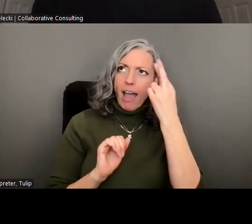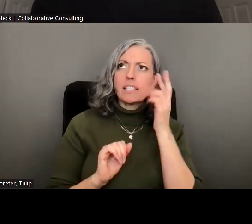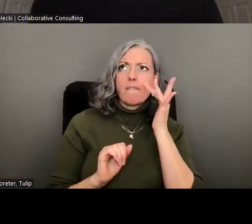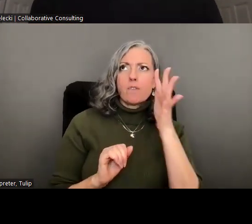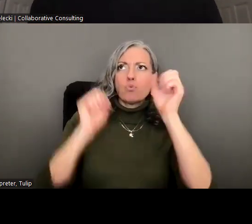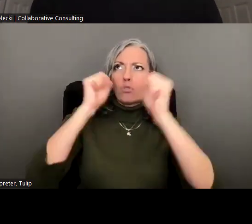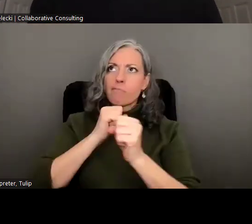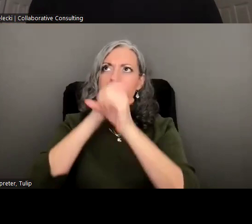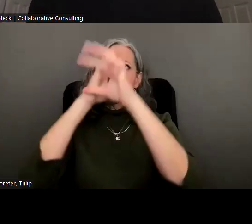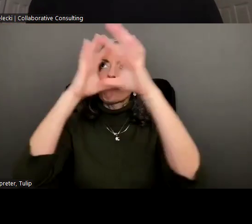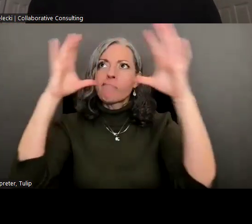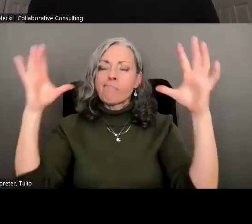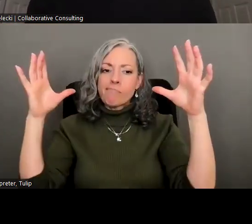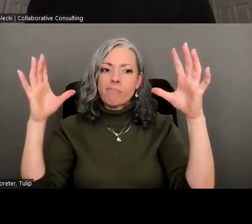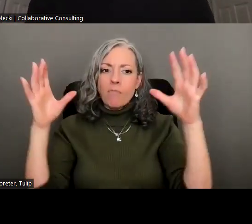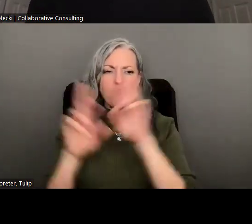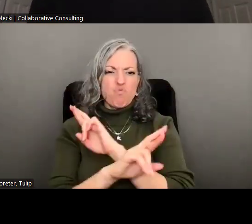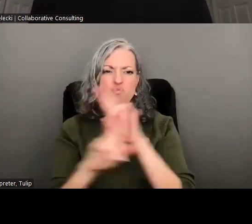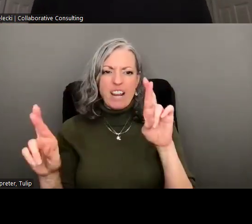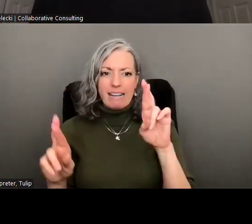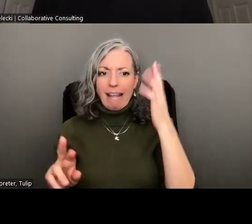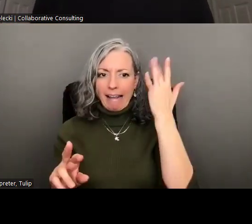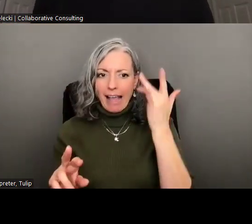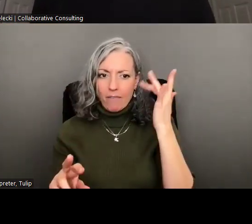of a future-ready California aging network.